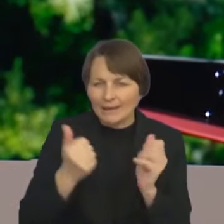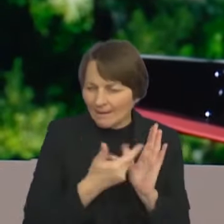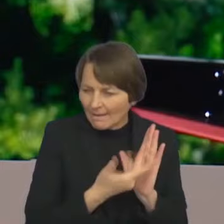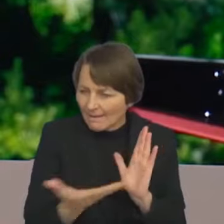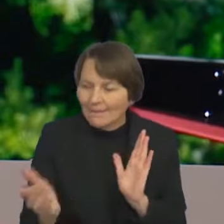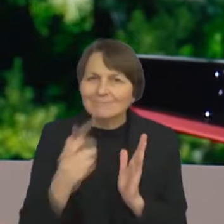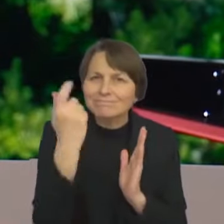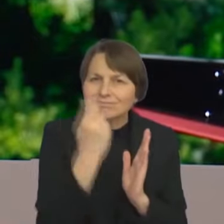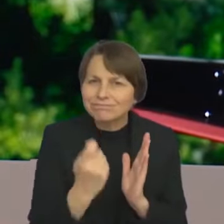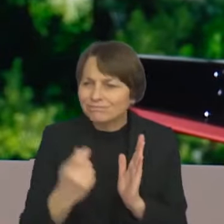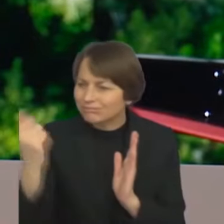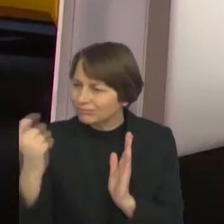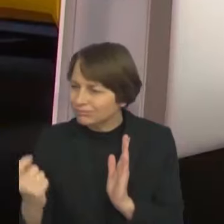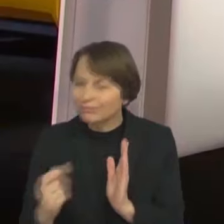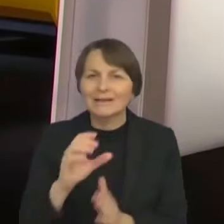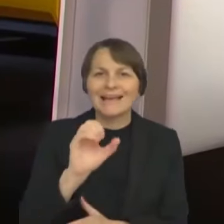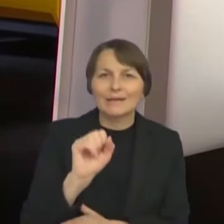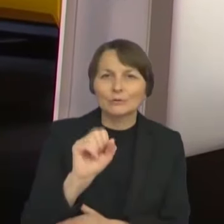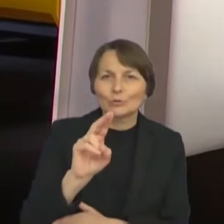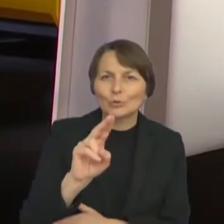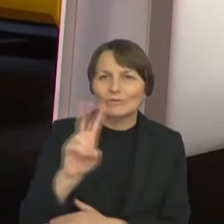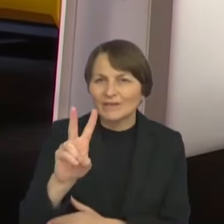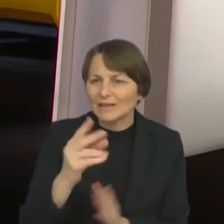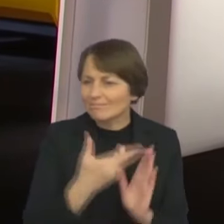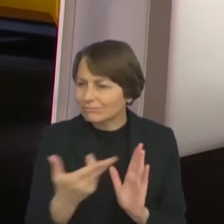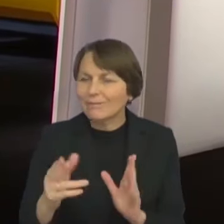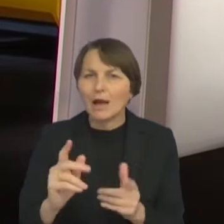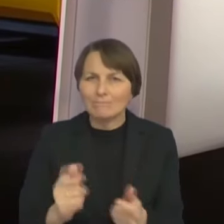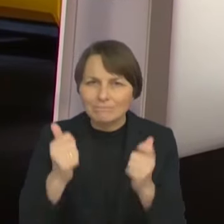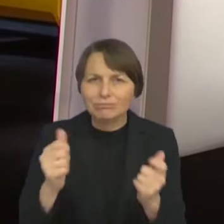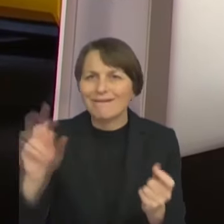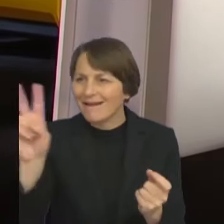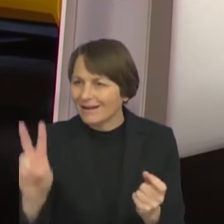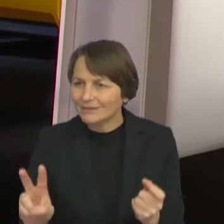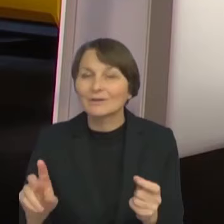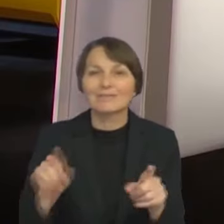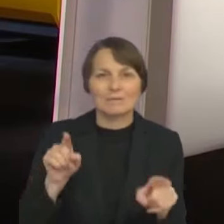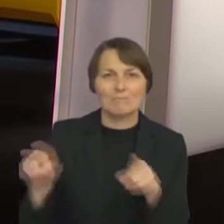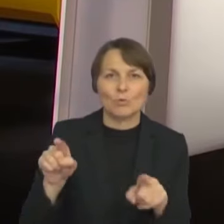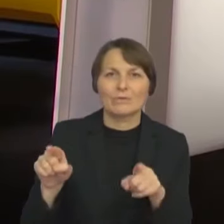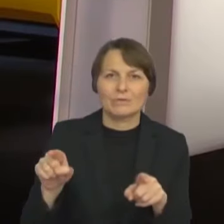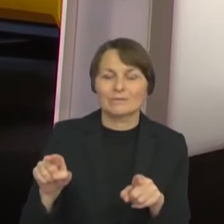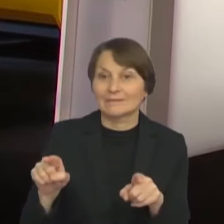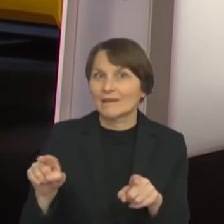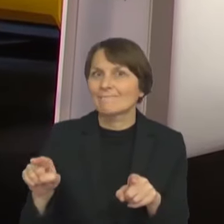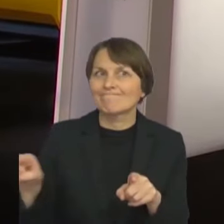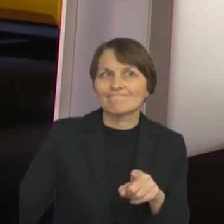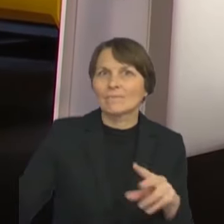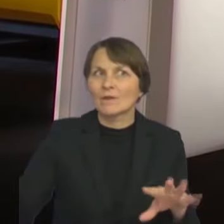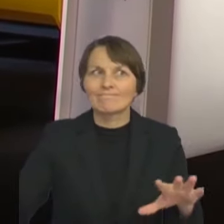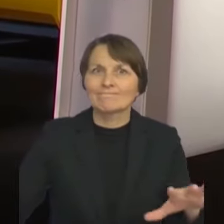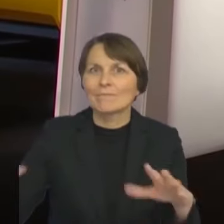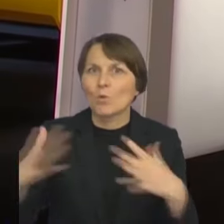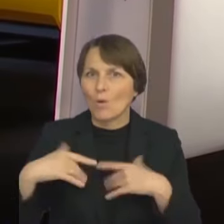etc. Okay. But that's what the market's looking for, SUVs and crossovers. And, you